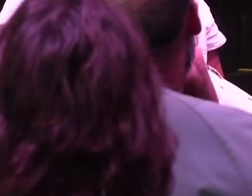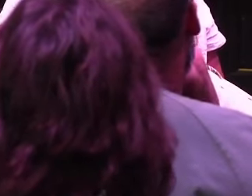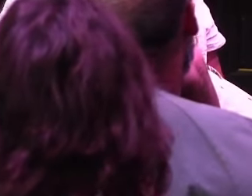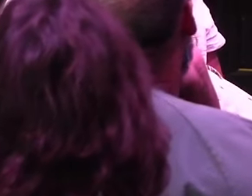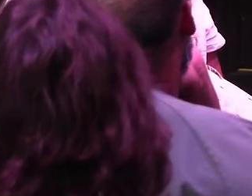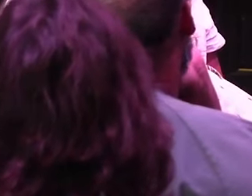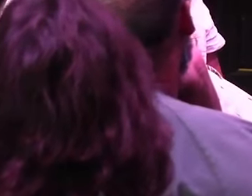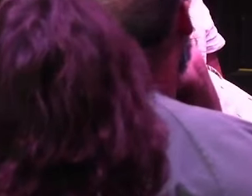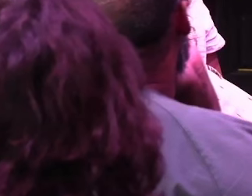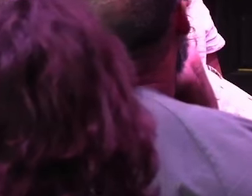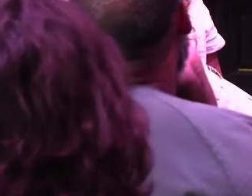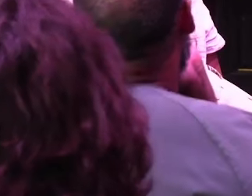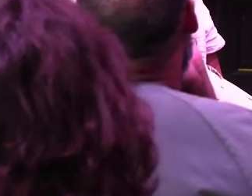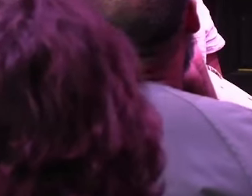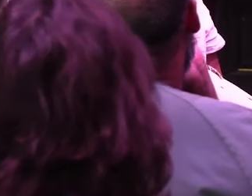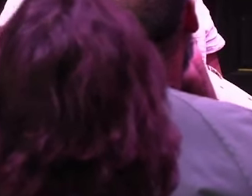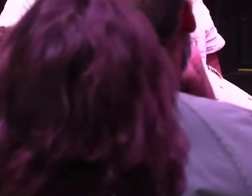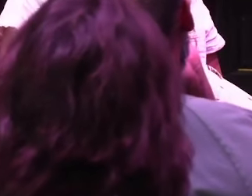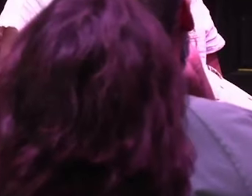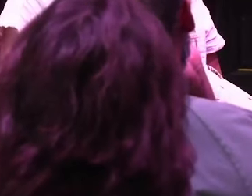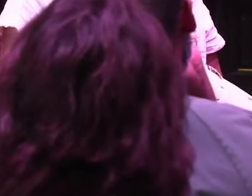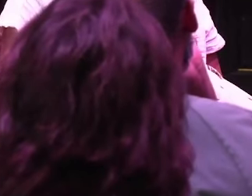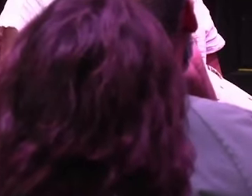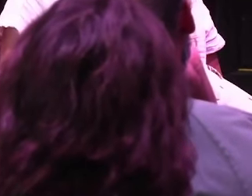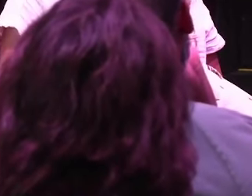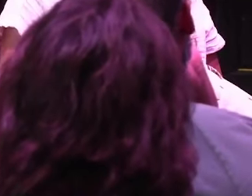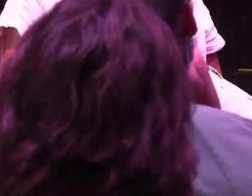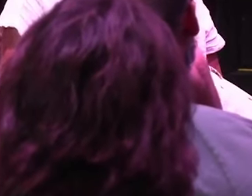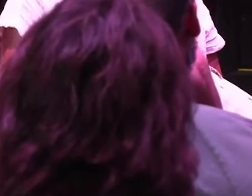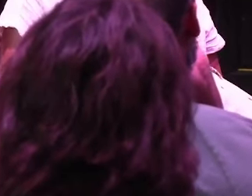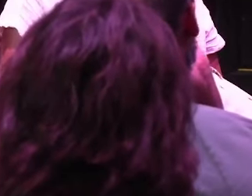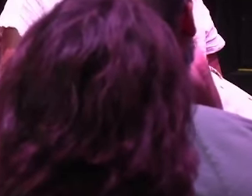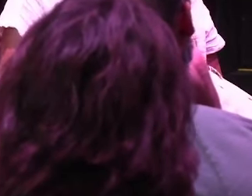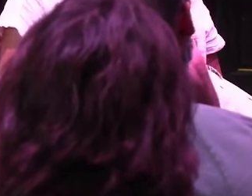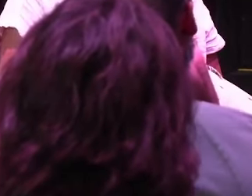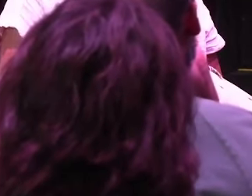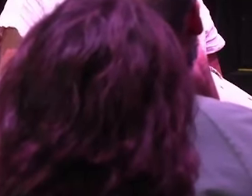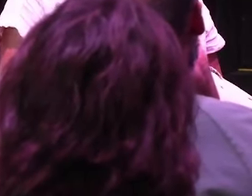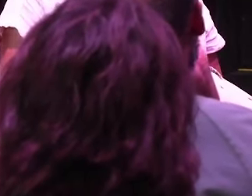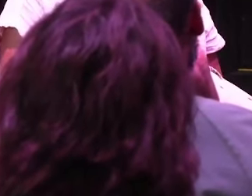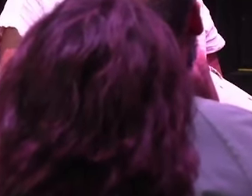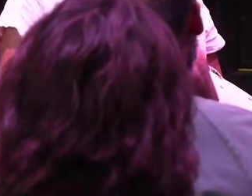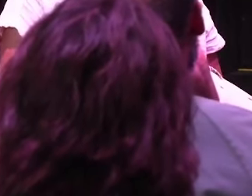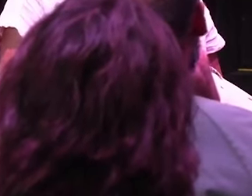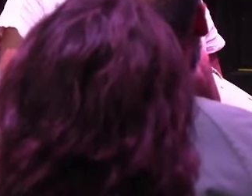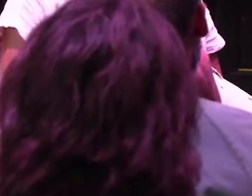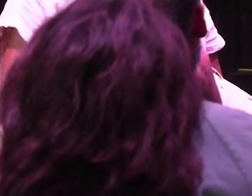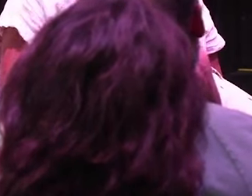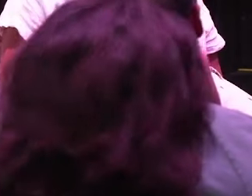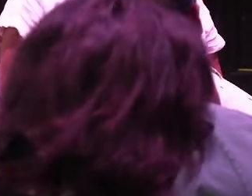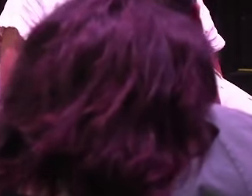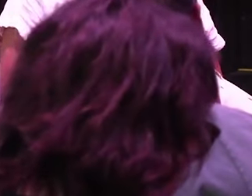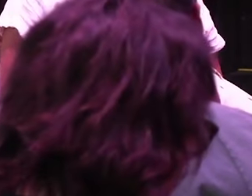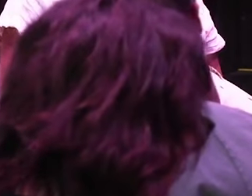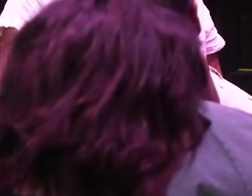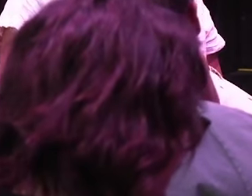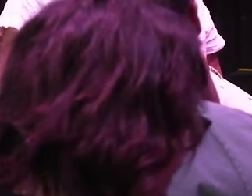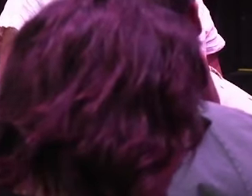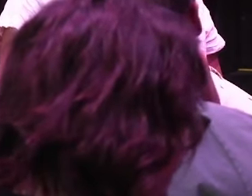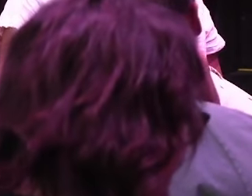there's so many deeply problematic whether they're health or societal